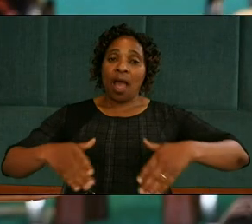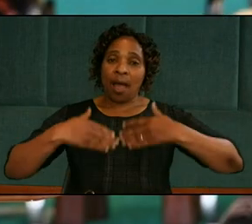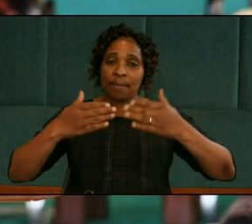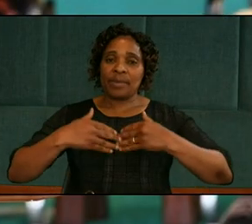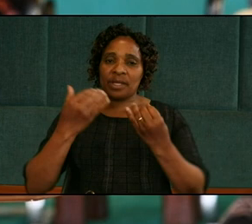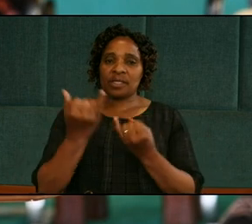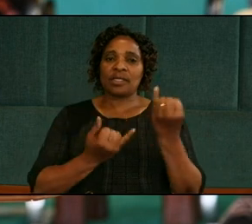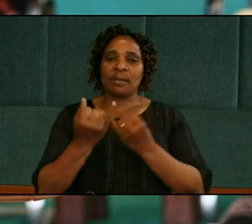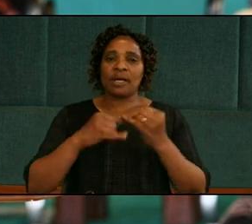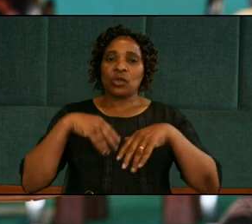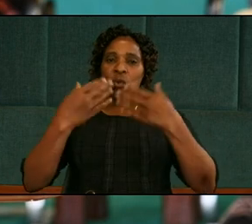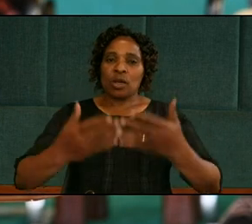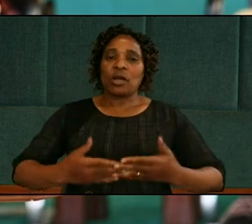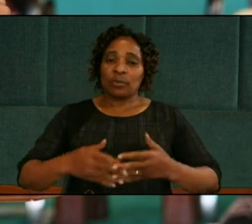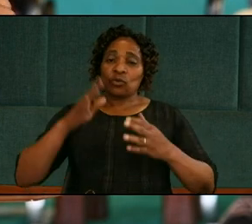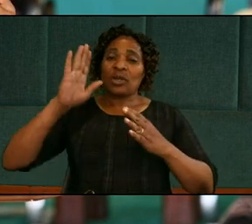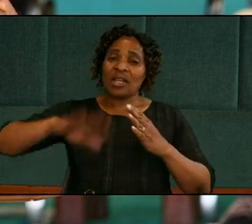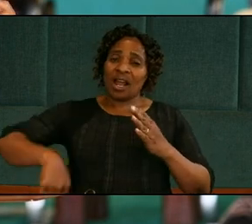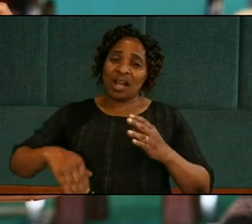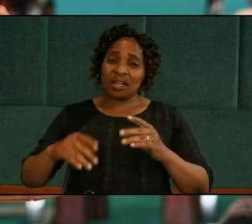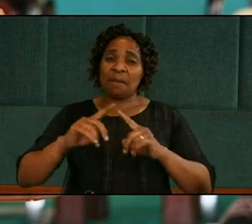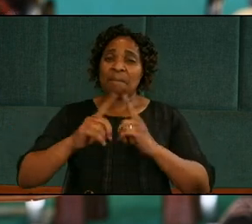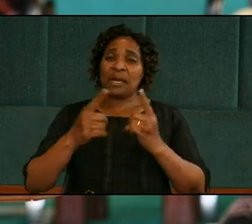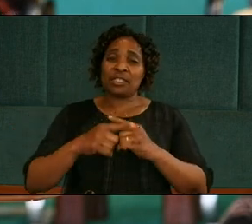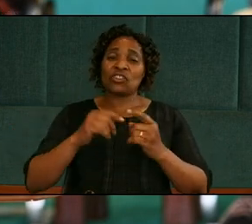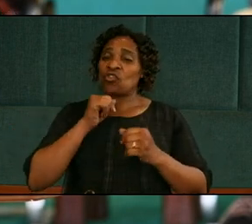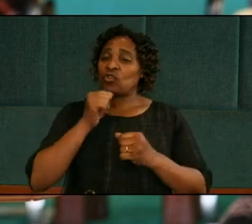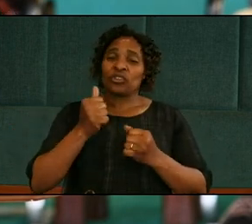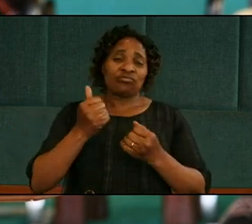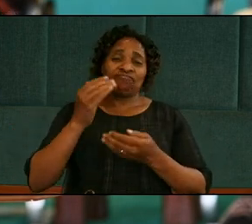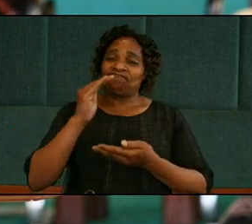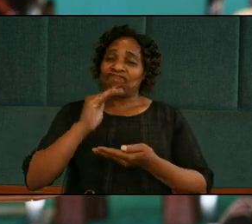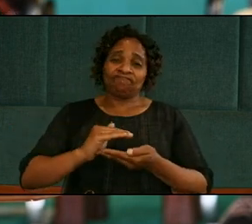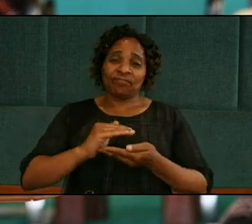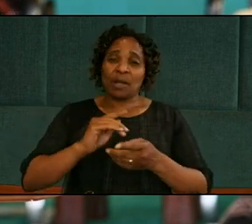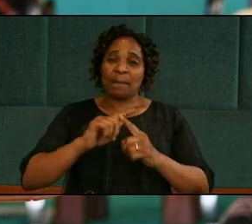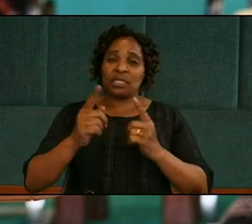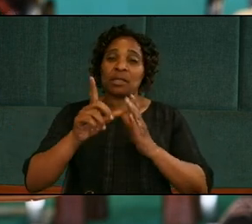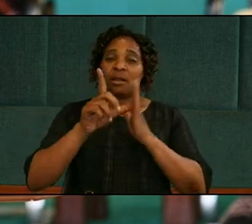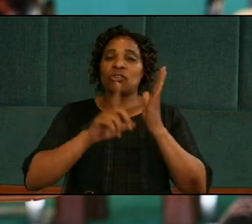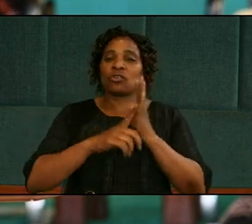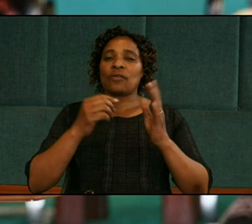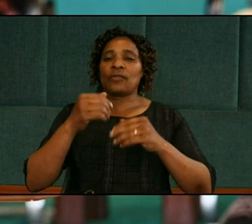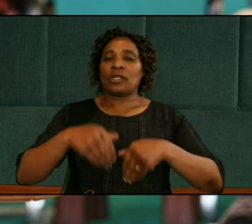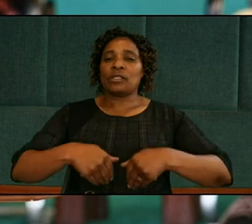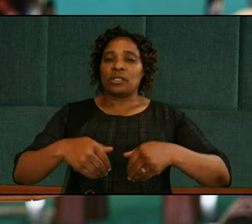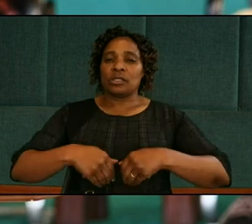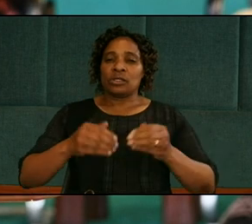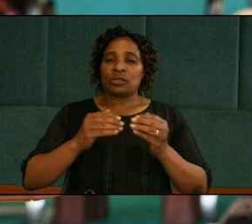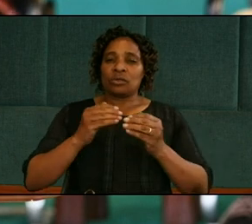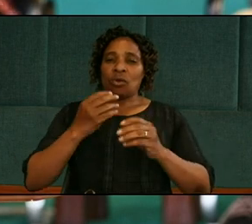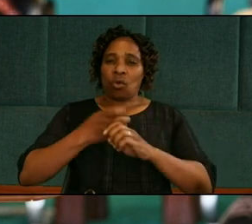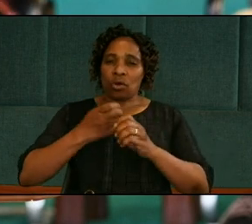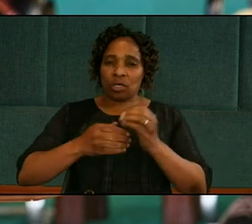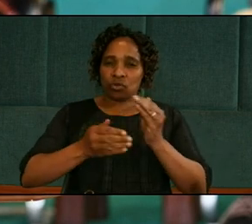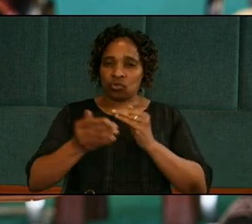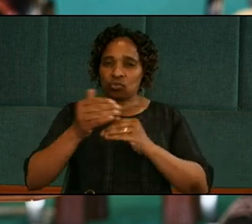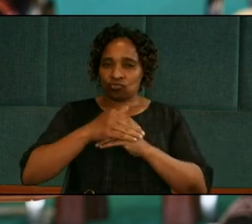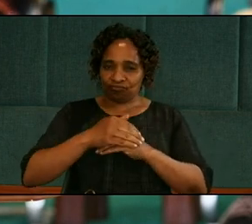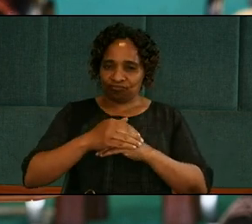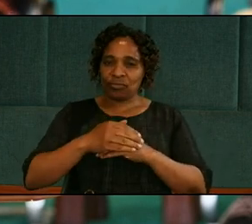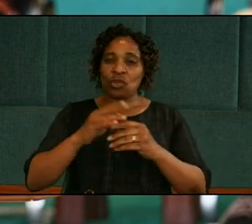Happy Sabbath, and welcome to the last, but certainly not least, lesson of the Teens Cornerstone Connection